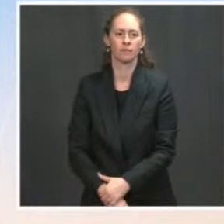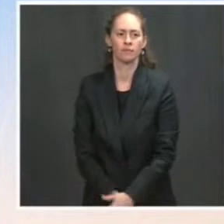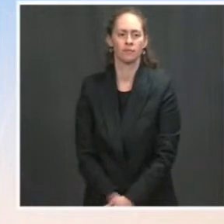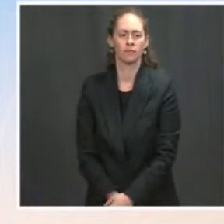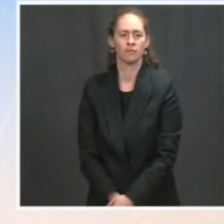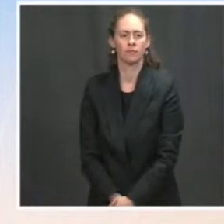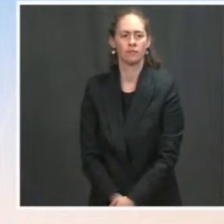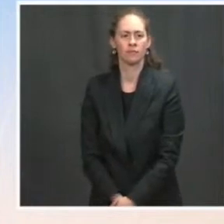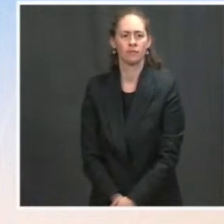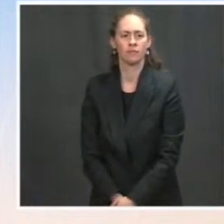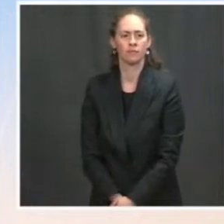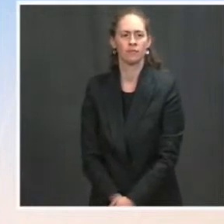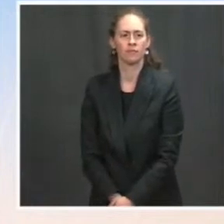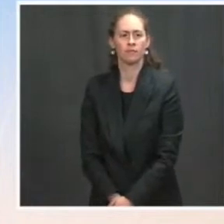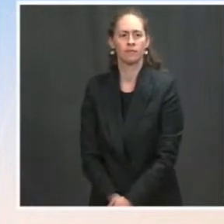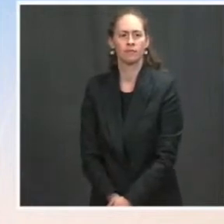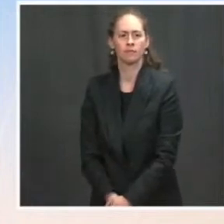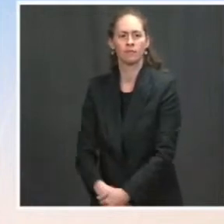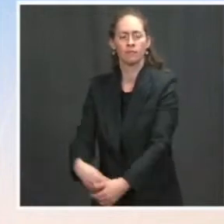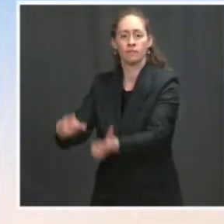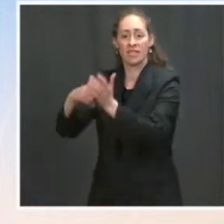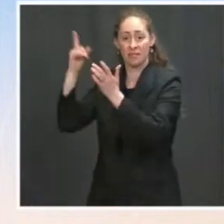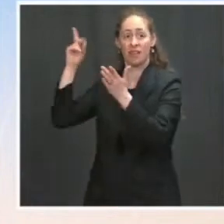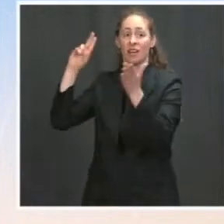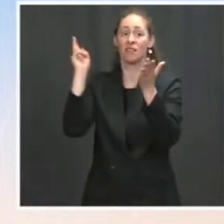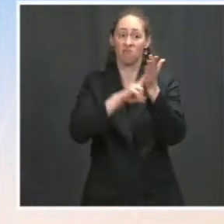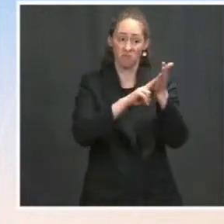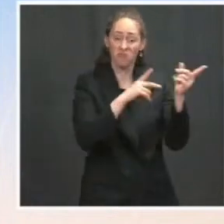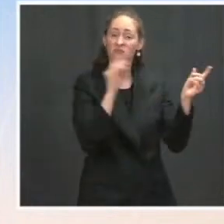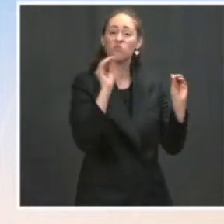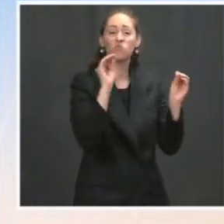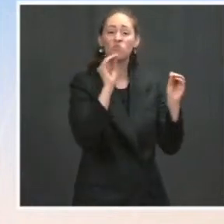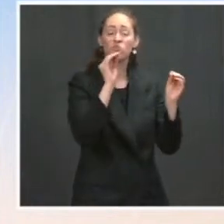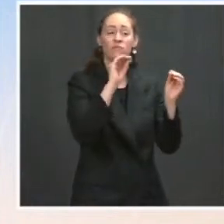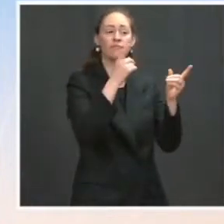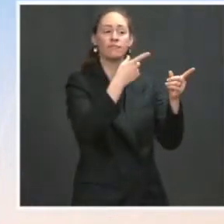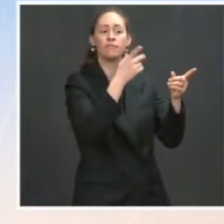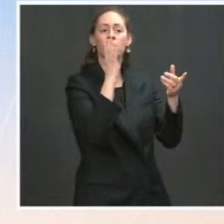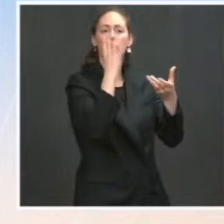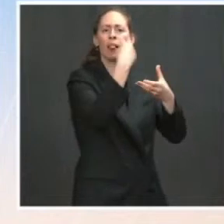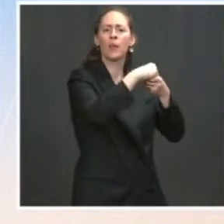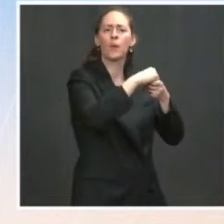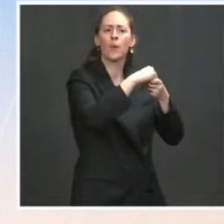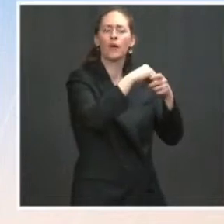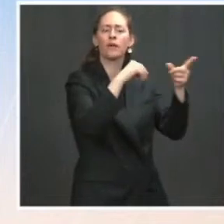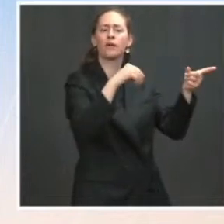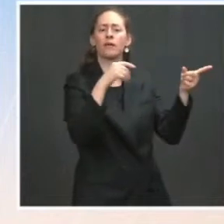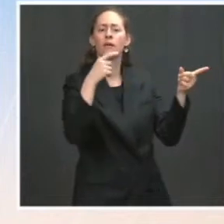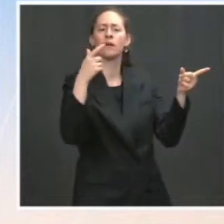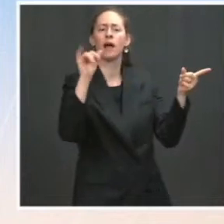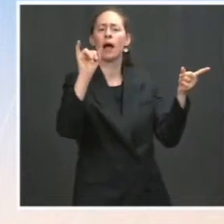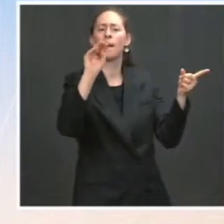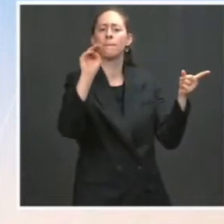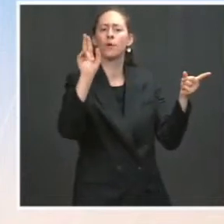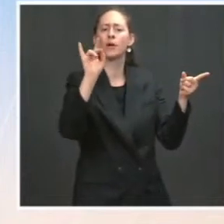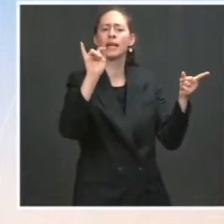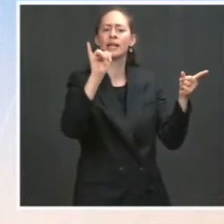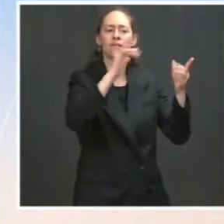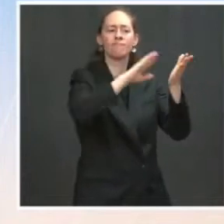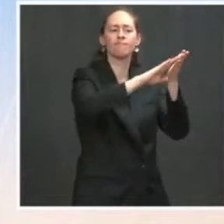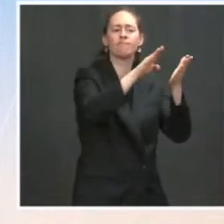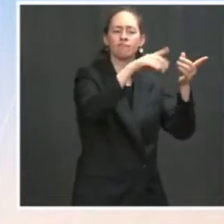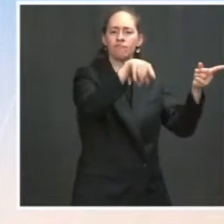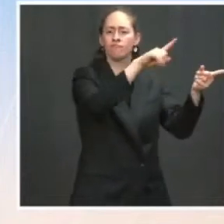immunity when it came to policing? Jim Clyburn is supporting that now. What's the president's stance on qualified immunity? The president